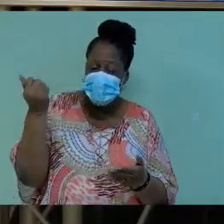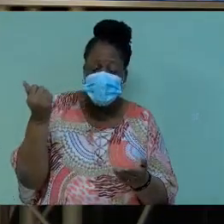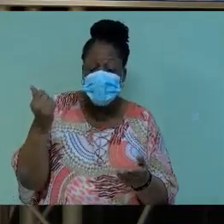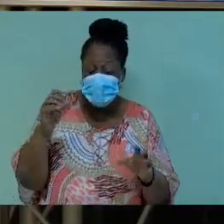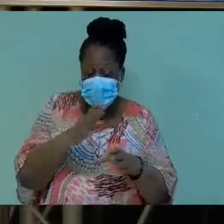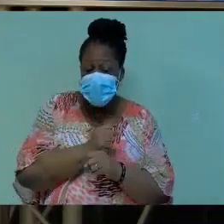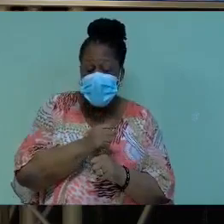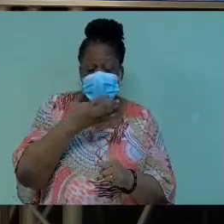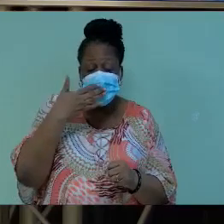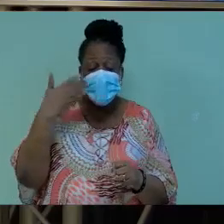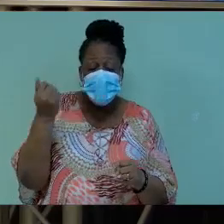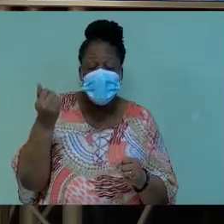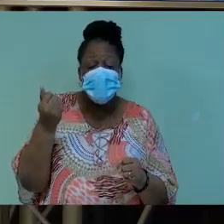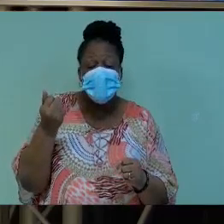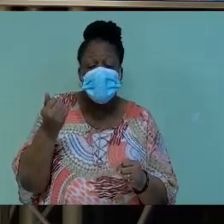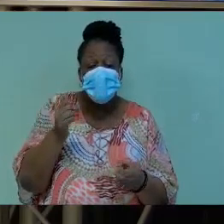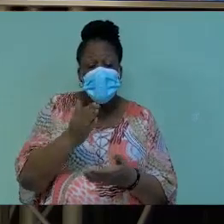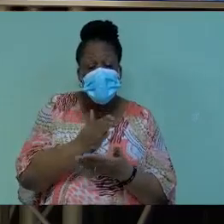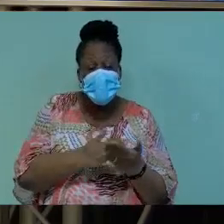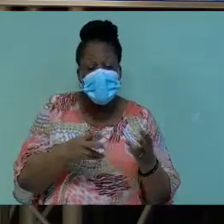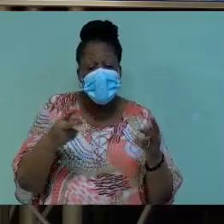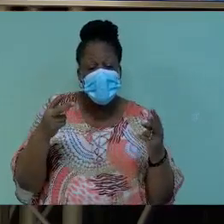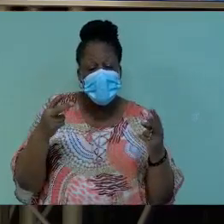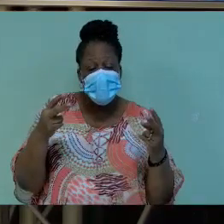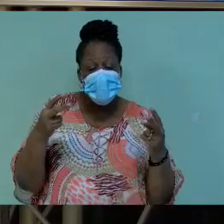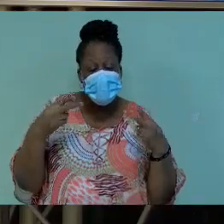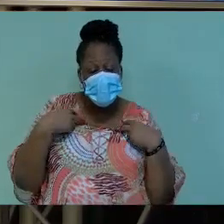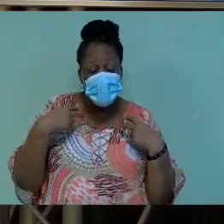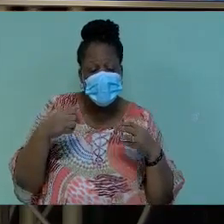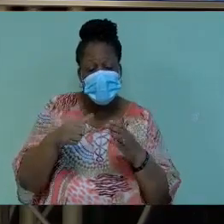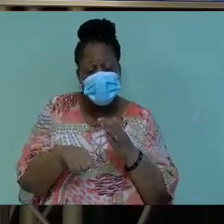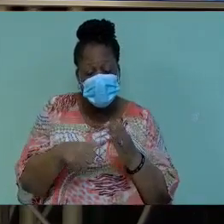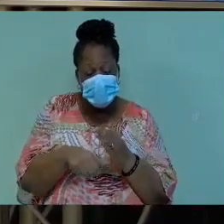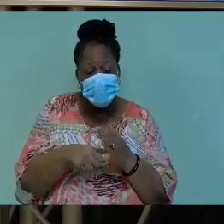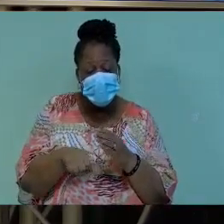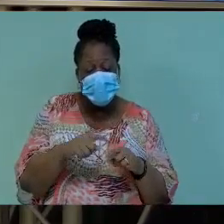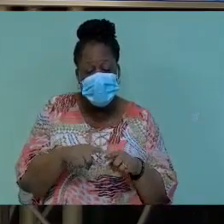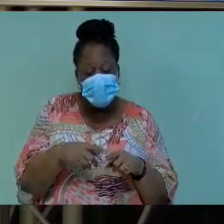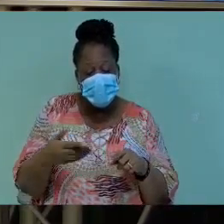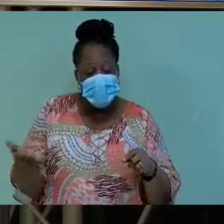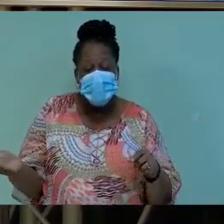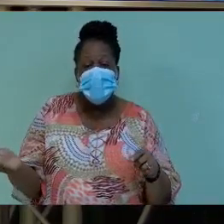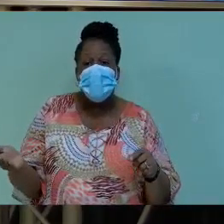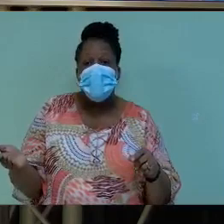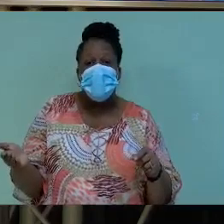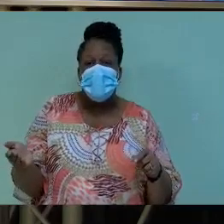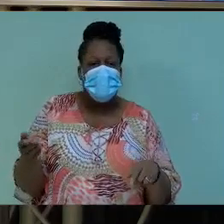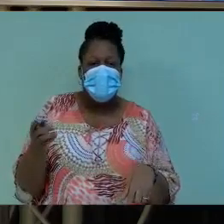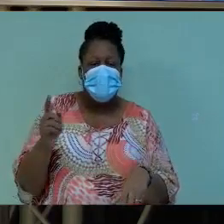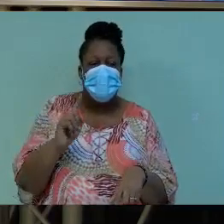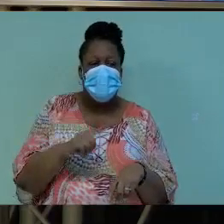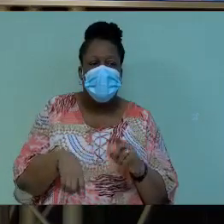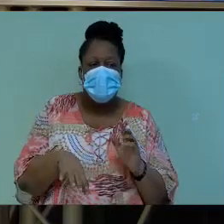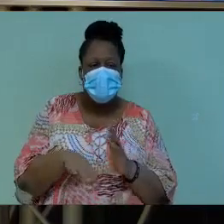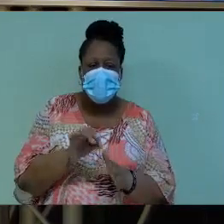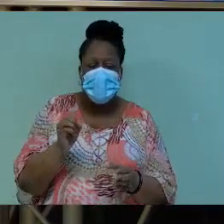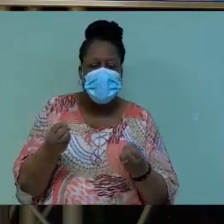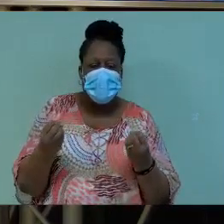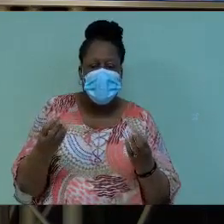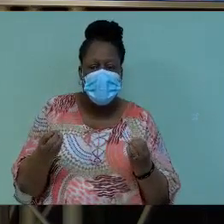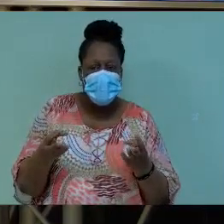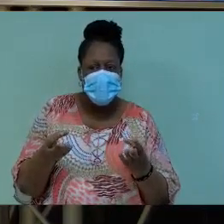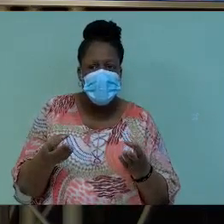pain and diarrhea. Some even developed renal failure. But as I said, it is pretty rare, and it's found in some children who tested